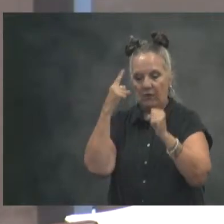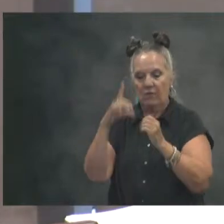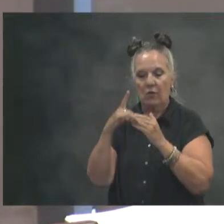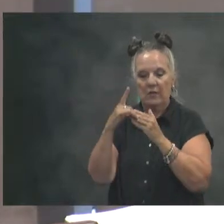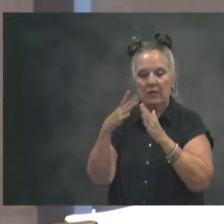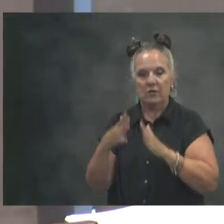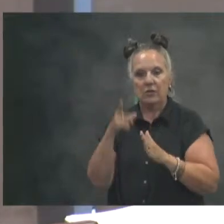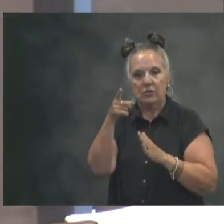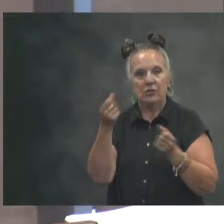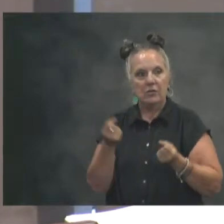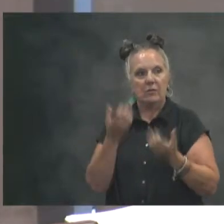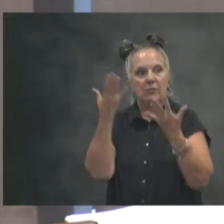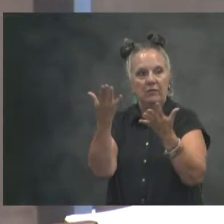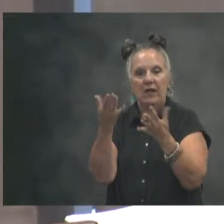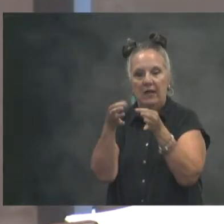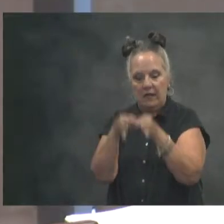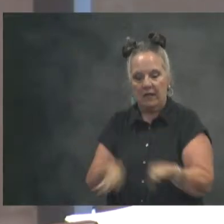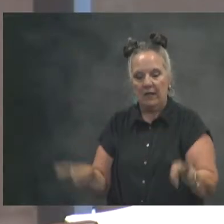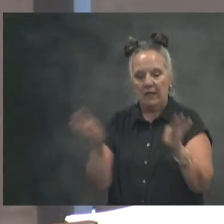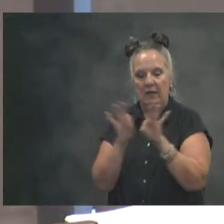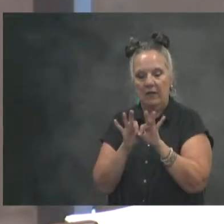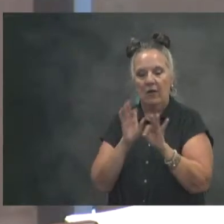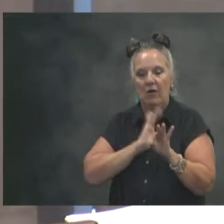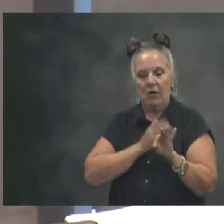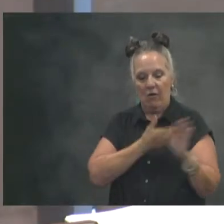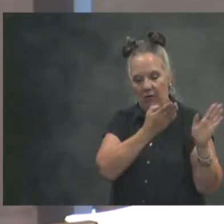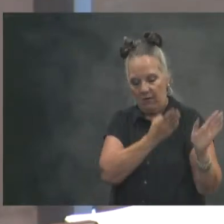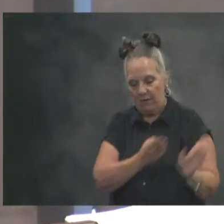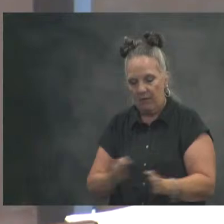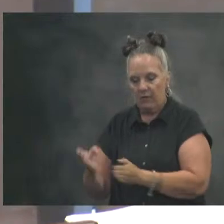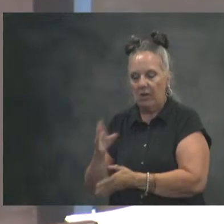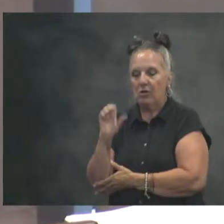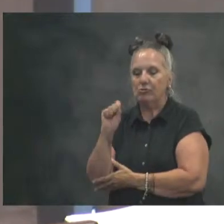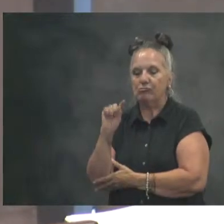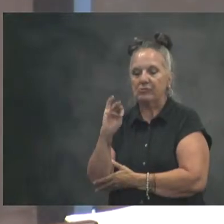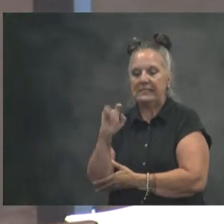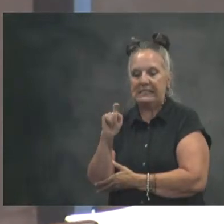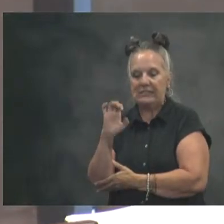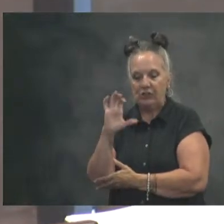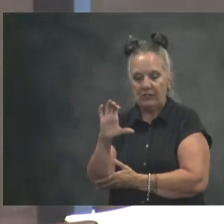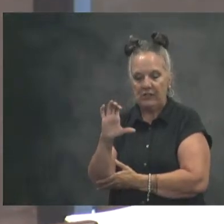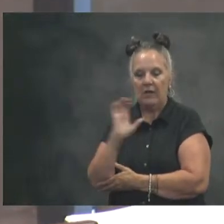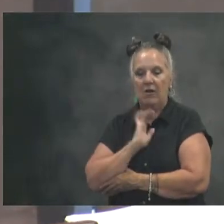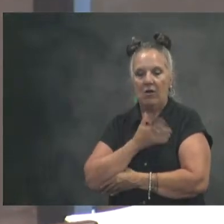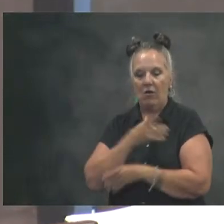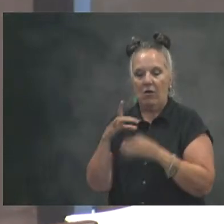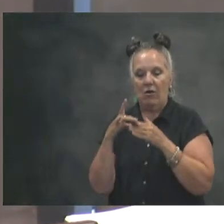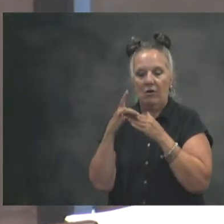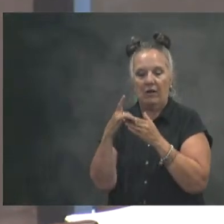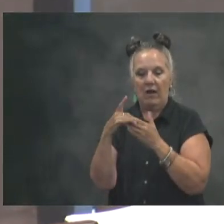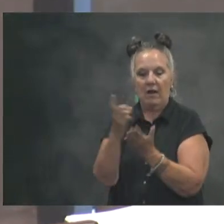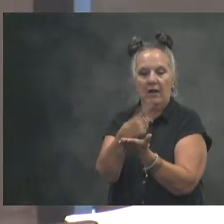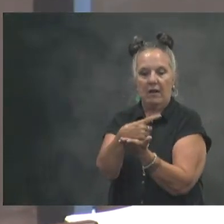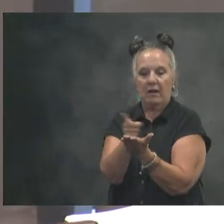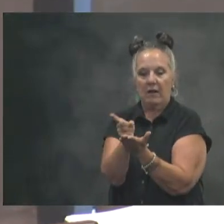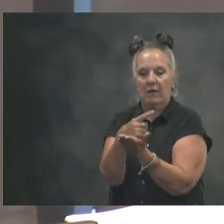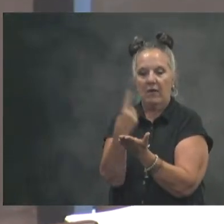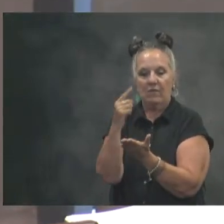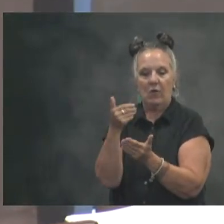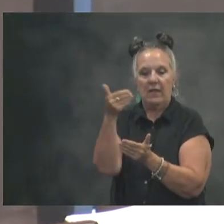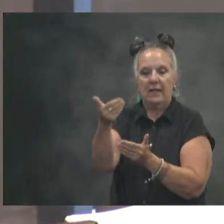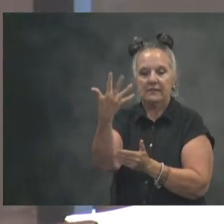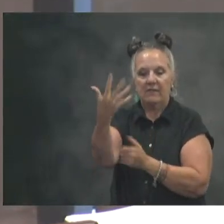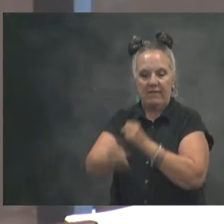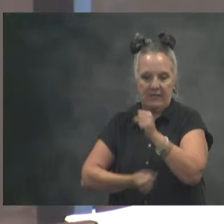brief overview of the key components of our strategic plan that will serve as our guiding compass over the next 5